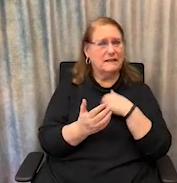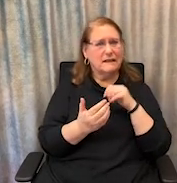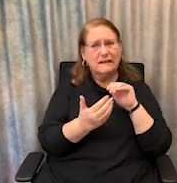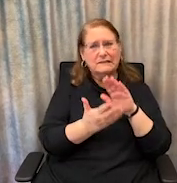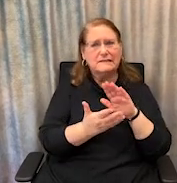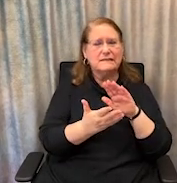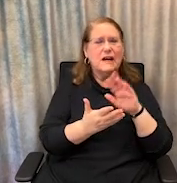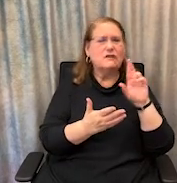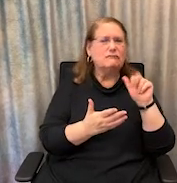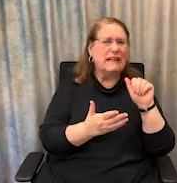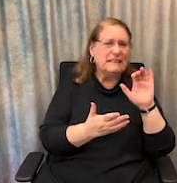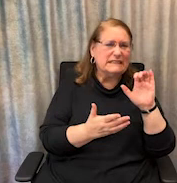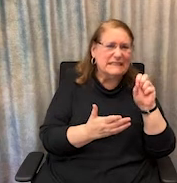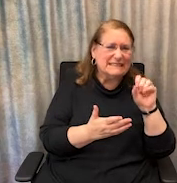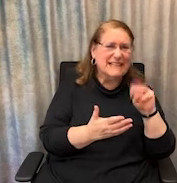confronted with